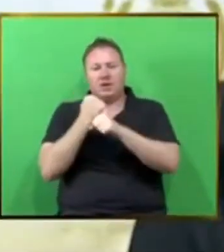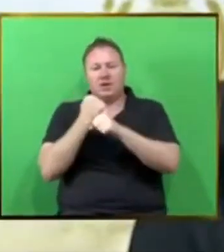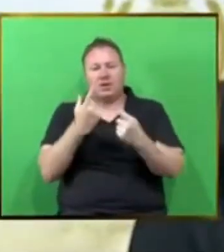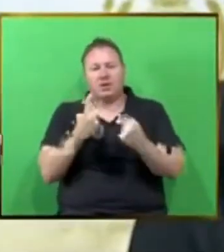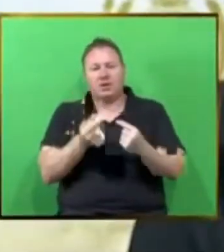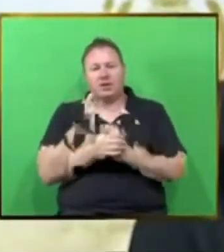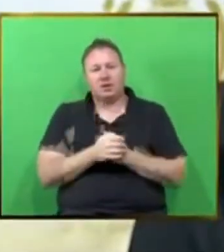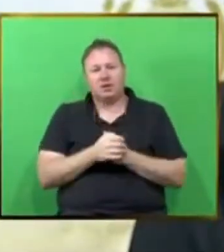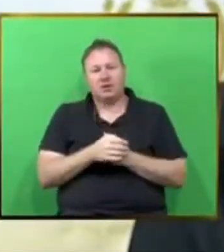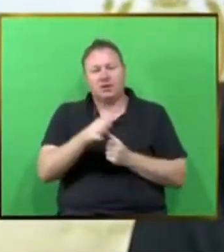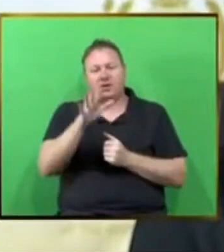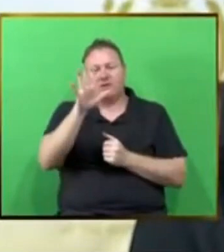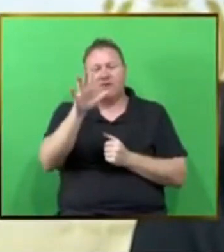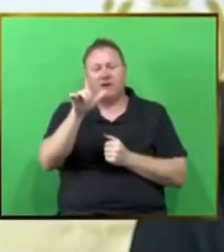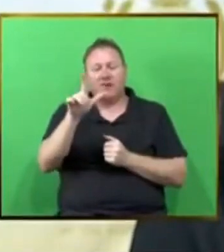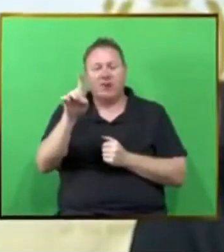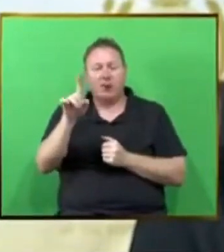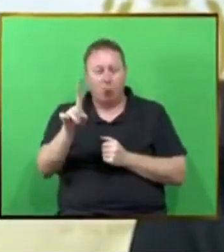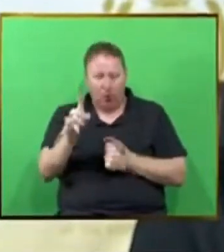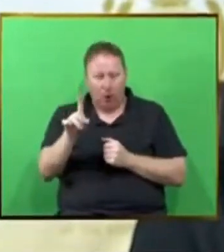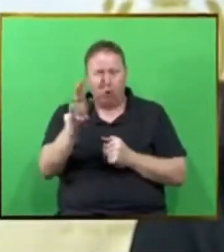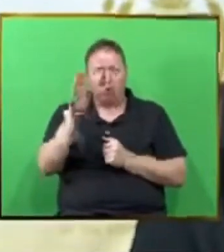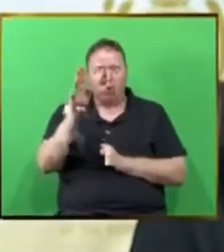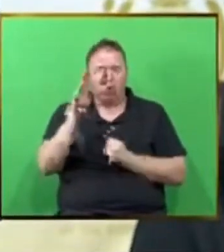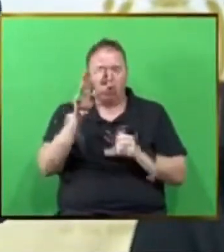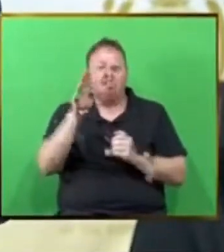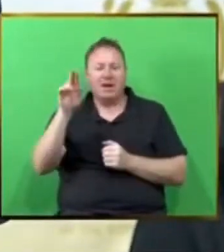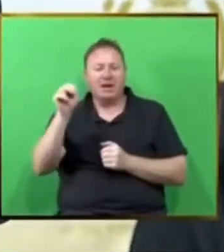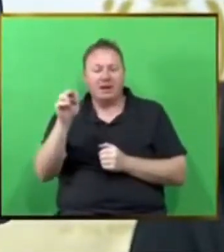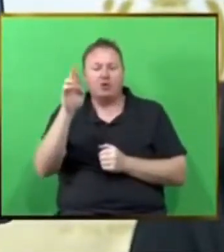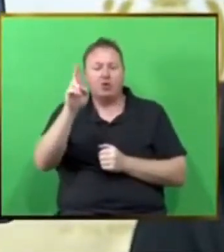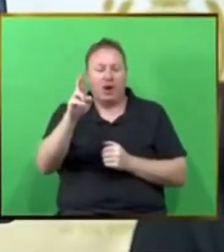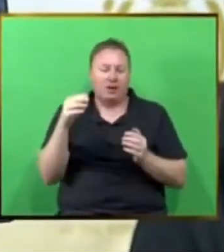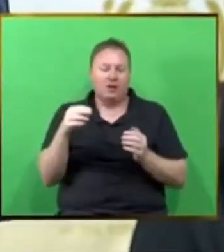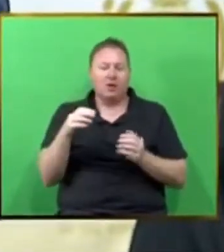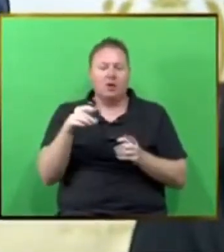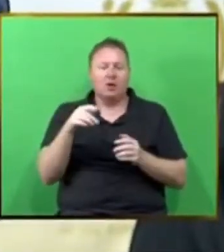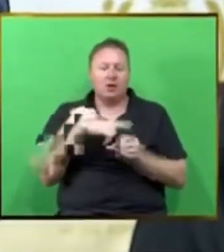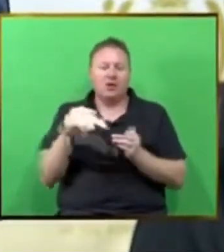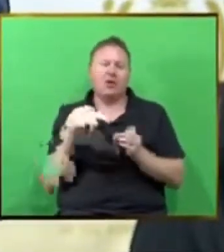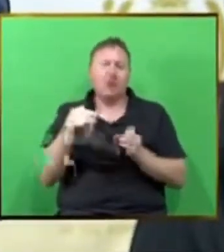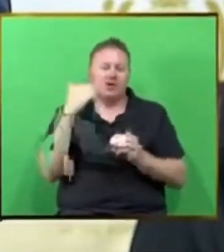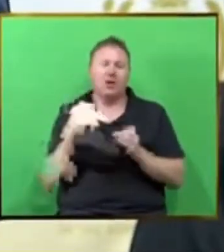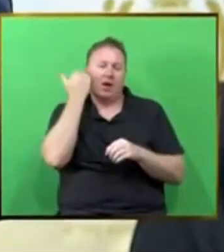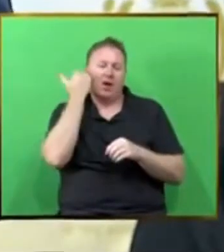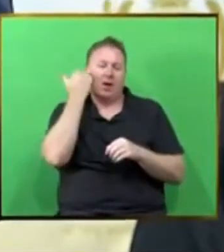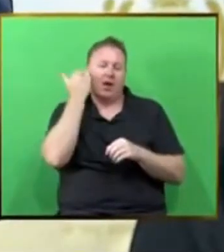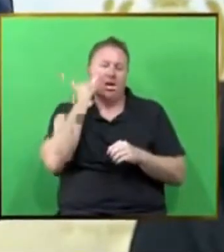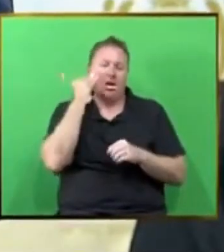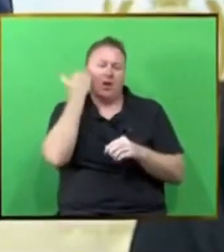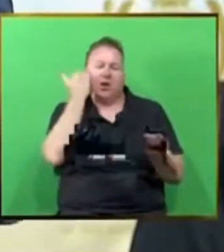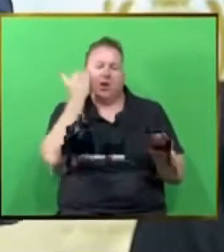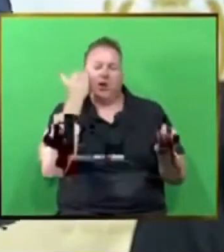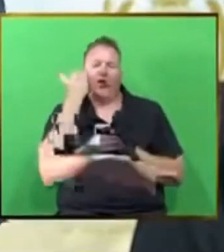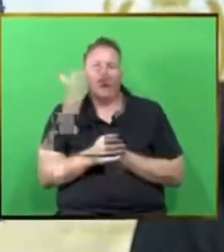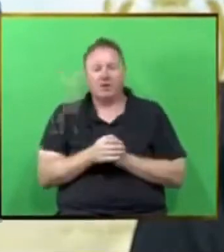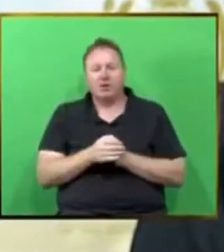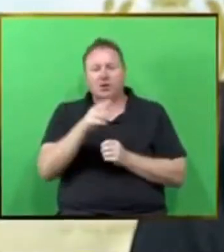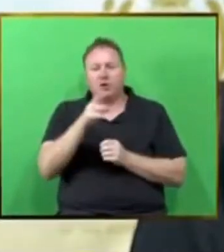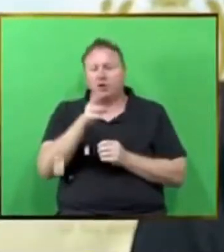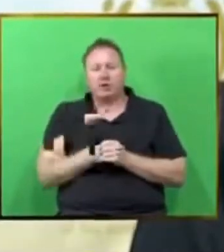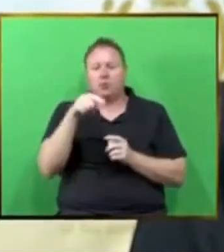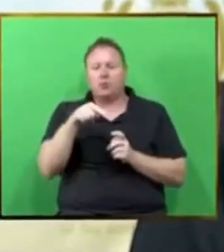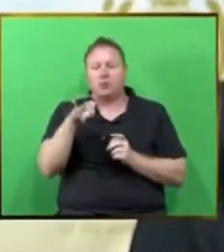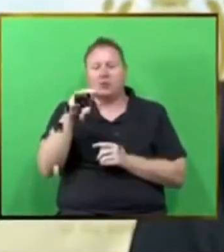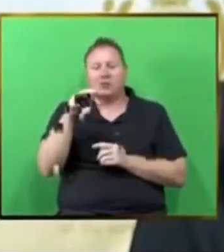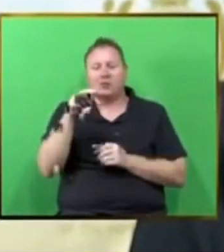5.1.7 trillion is allocated to local government, and 2.2 trillion. An additional